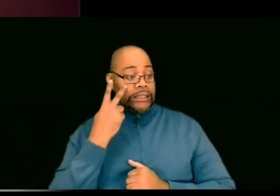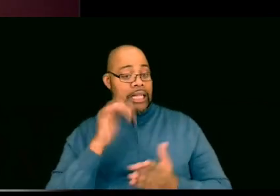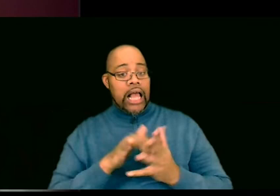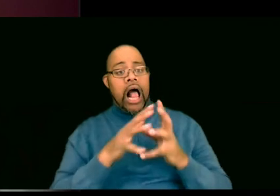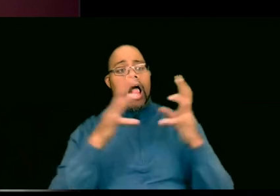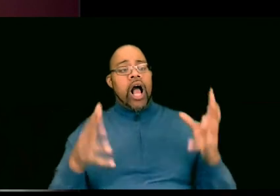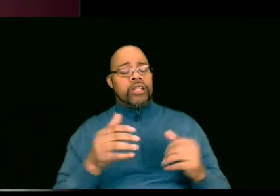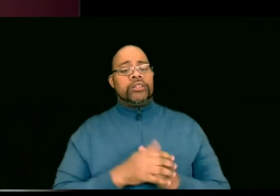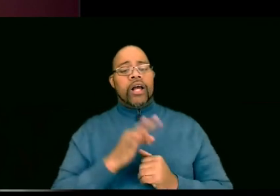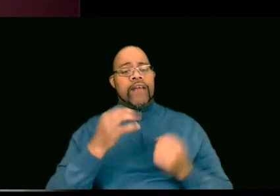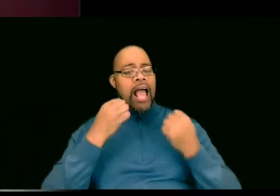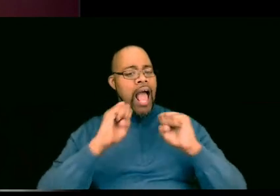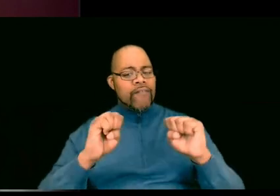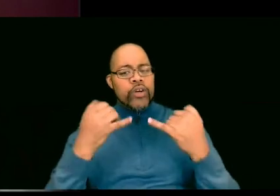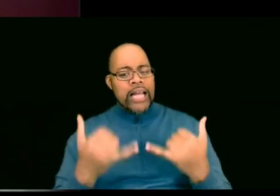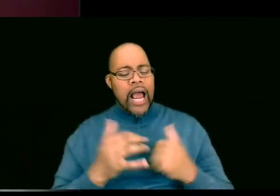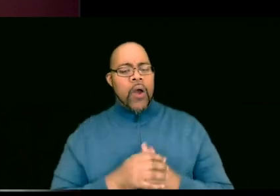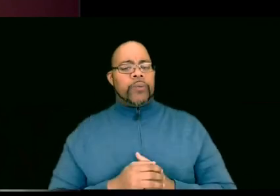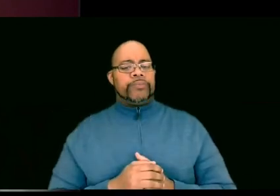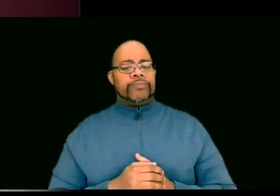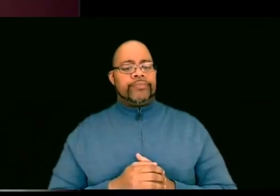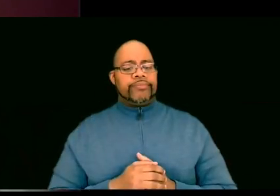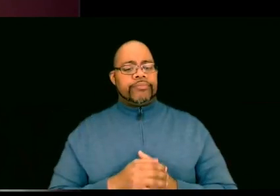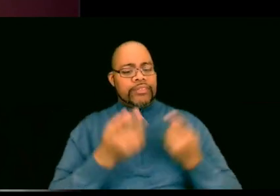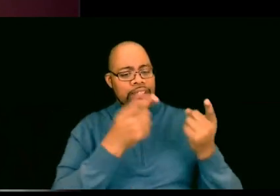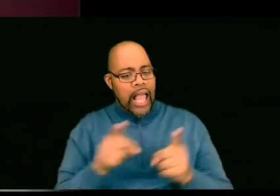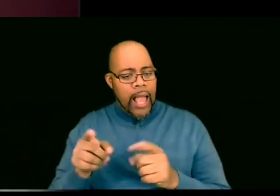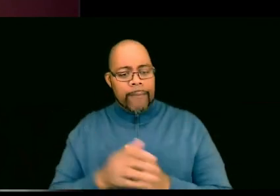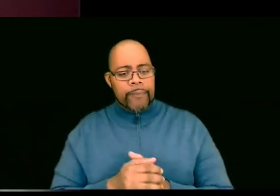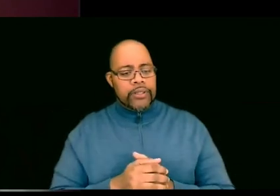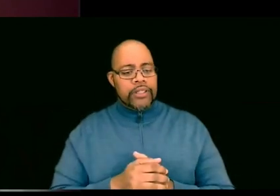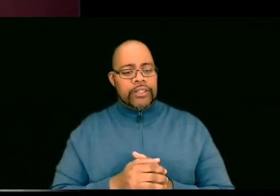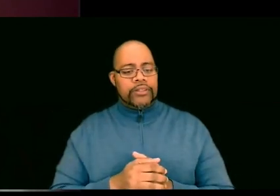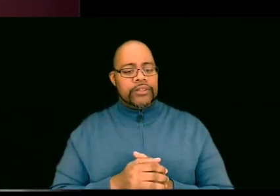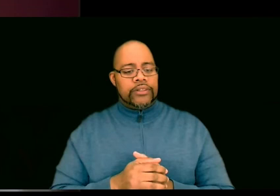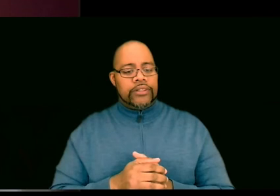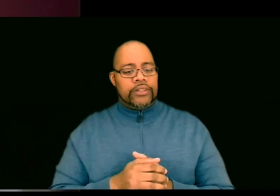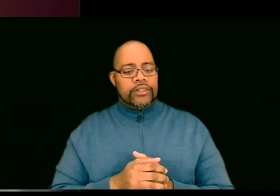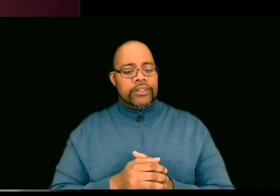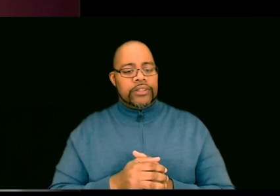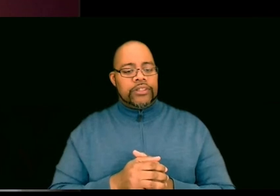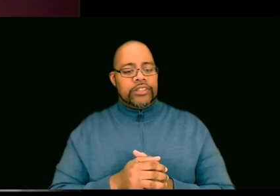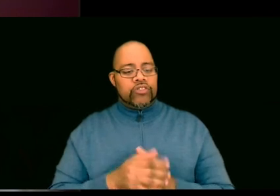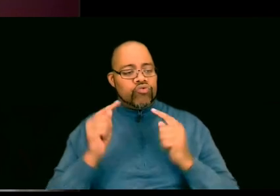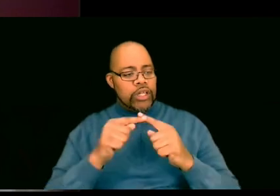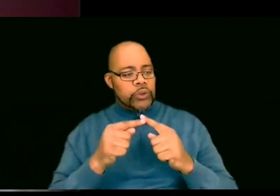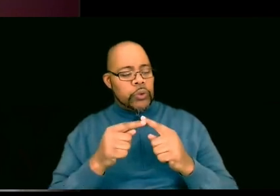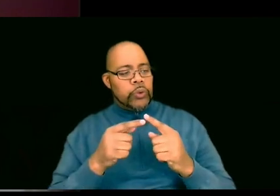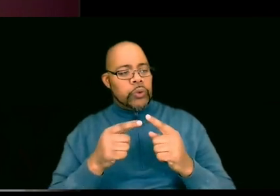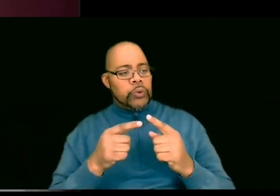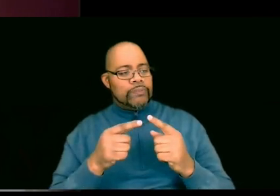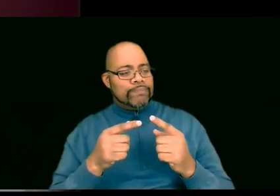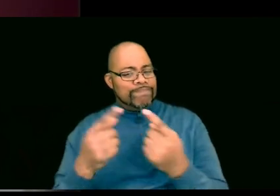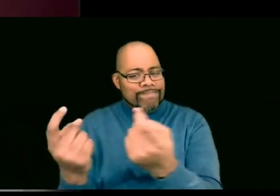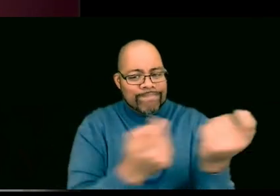I see that there's a lot of effort right now going on, capitulating to Blacks or